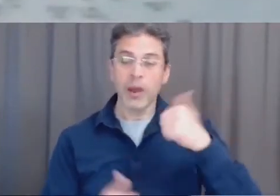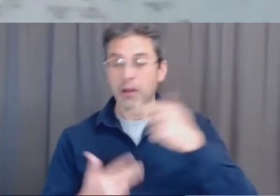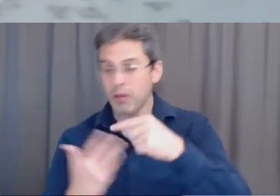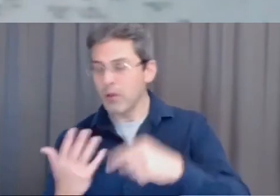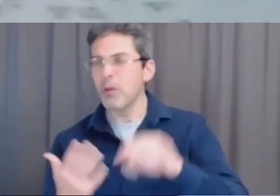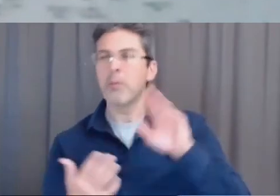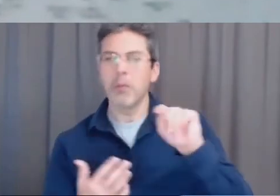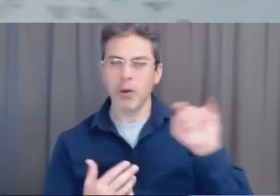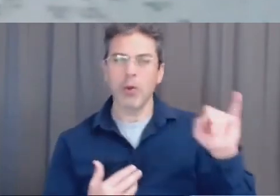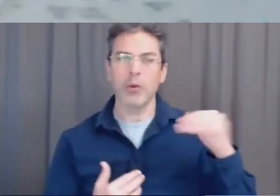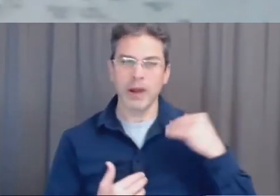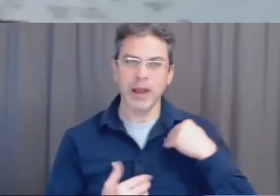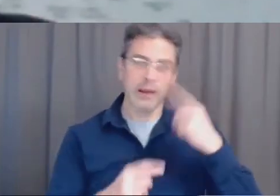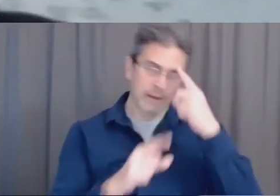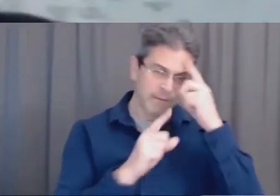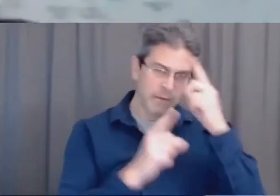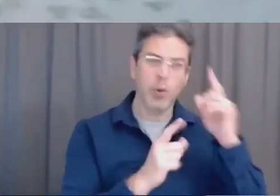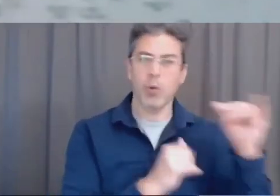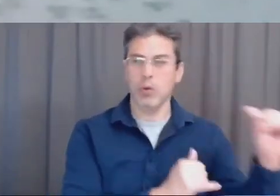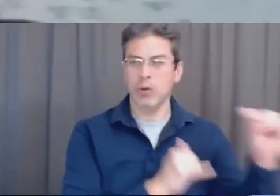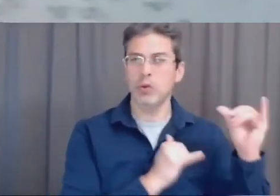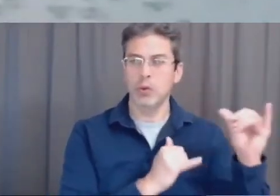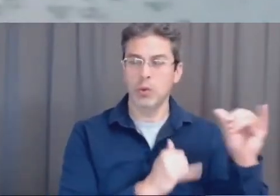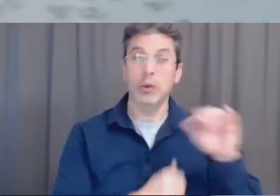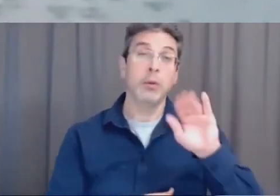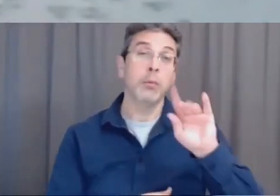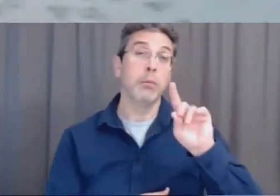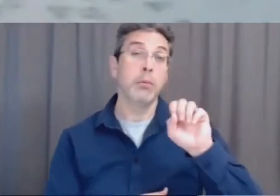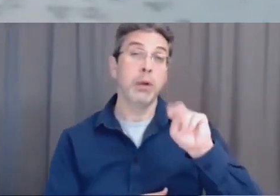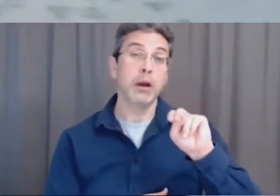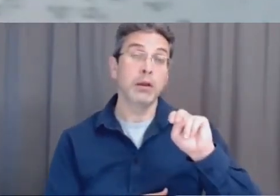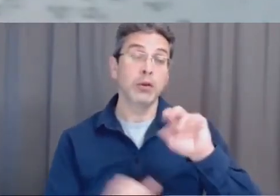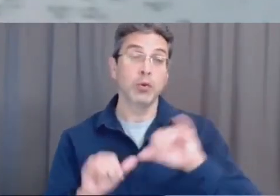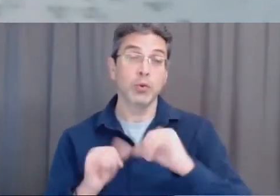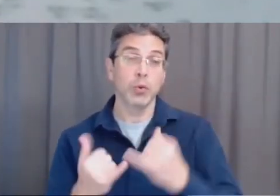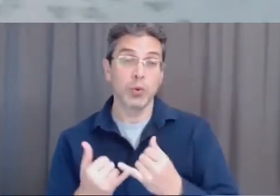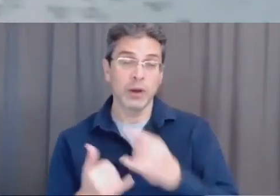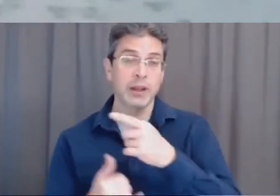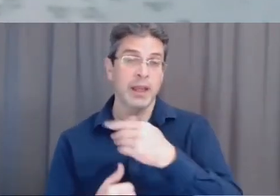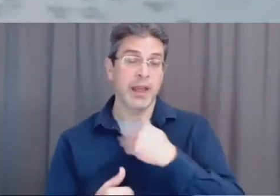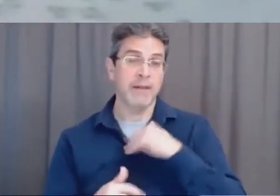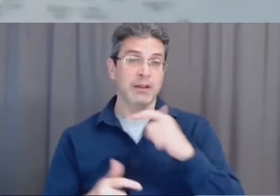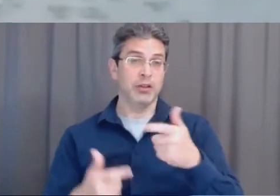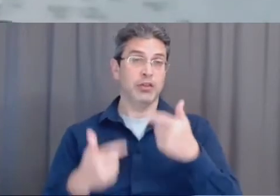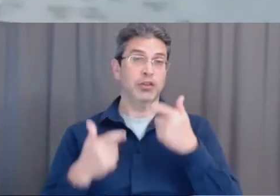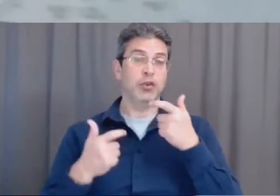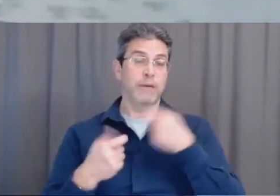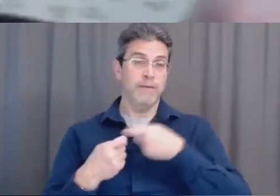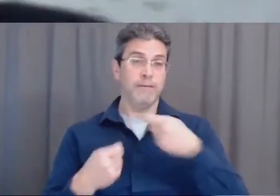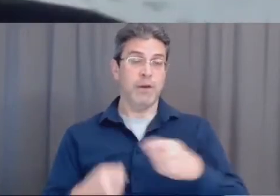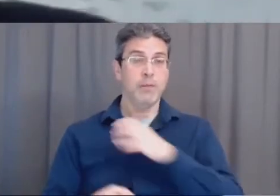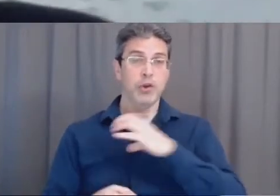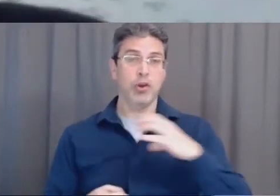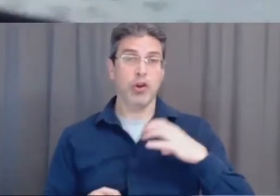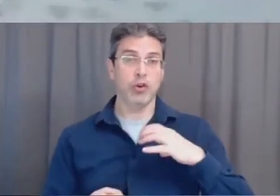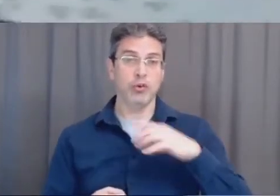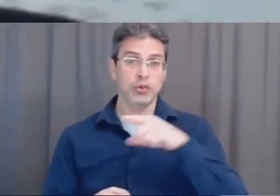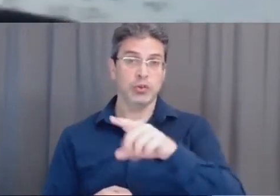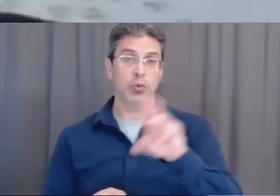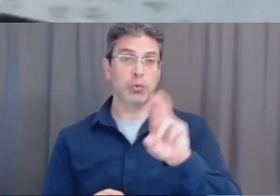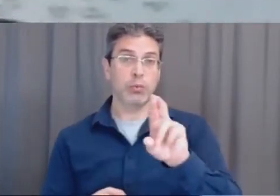the Biden administration, with all the congressional constraints that it may have because of Republicans, et cetera, it can set the